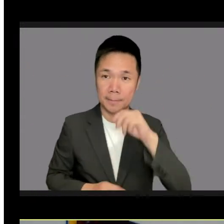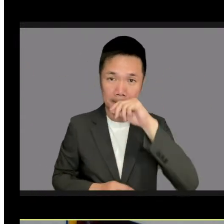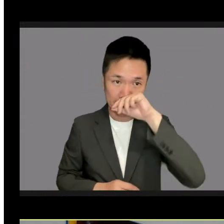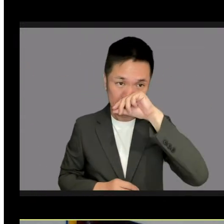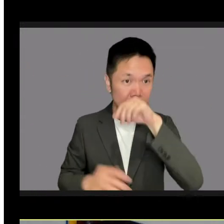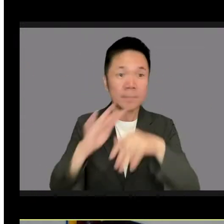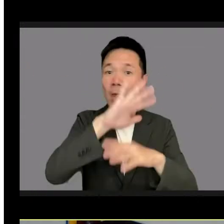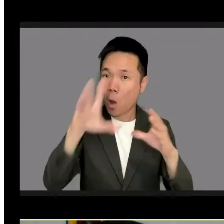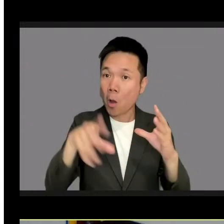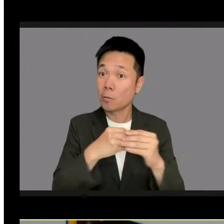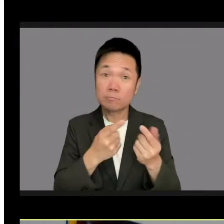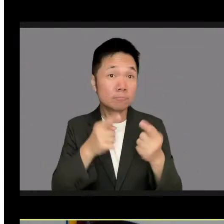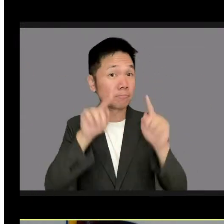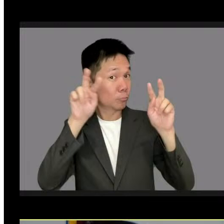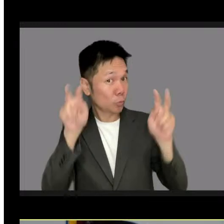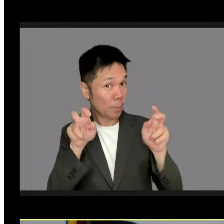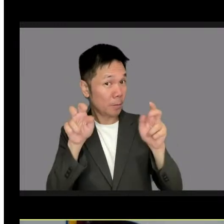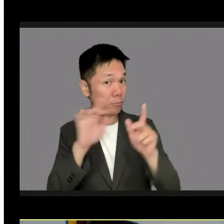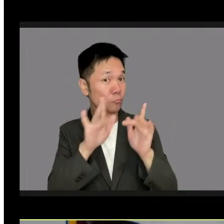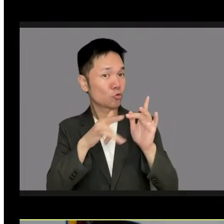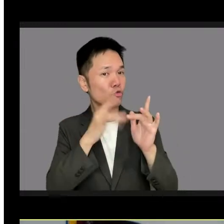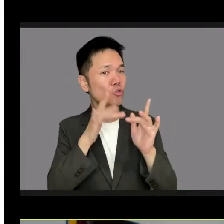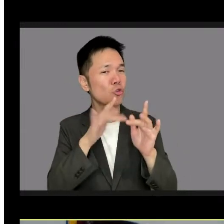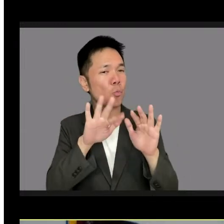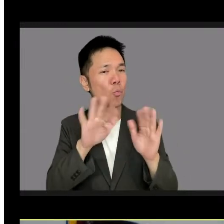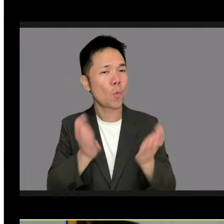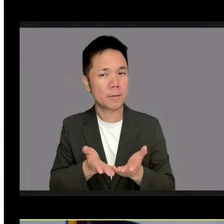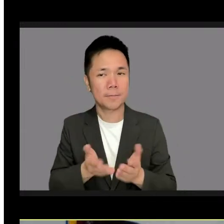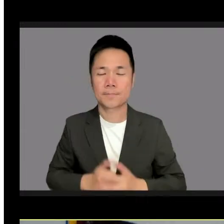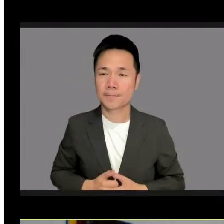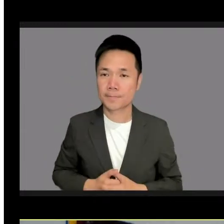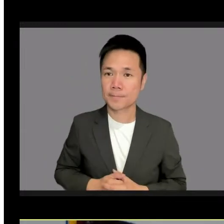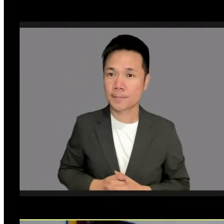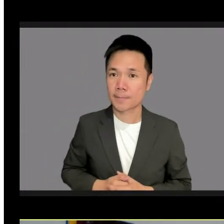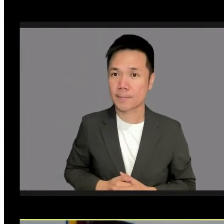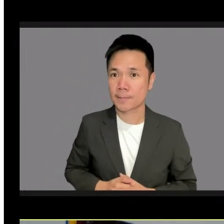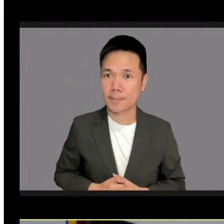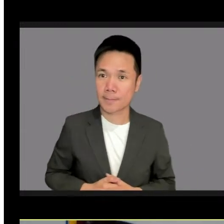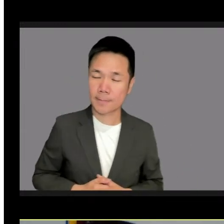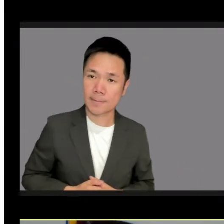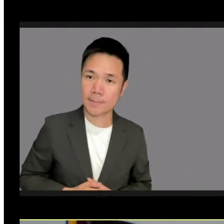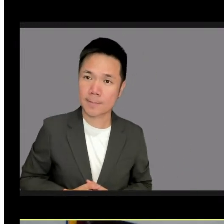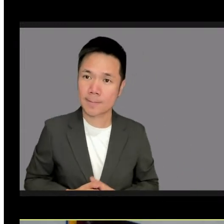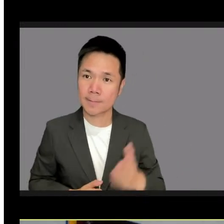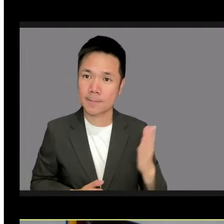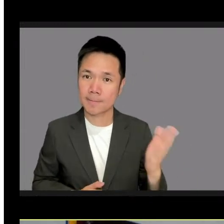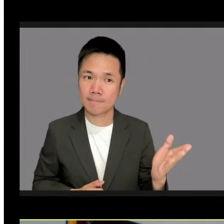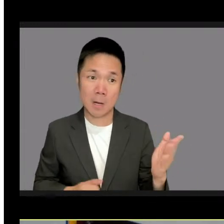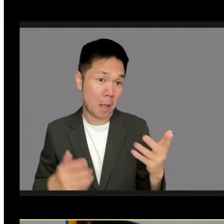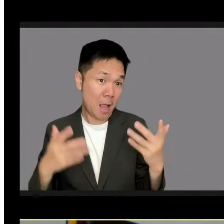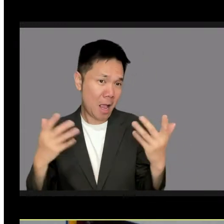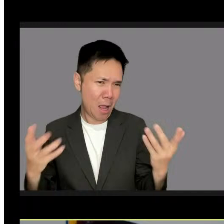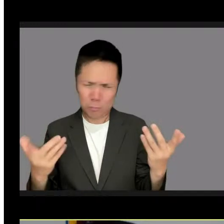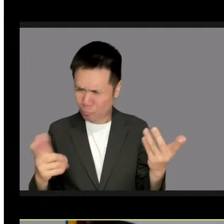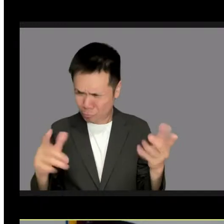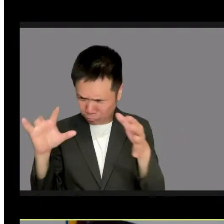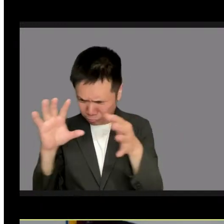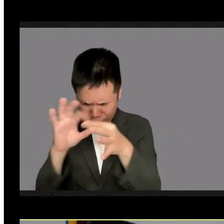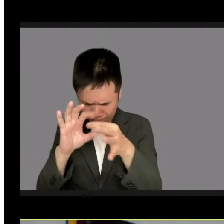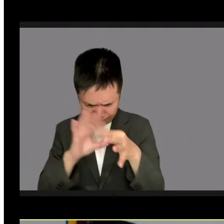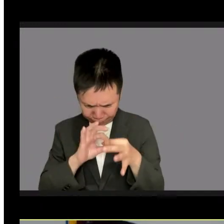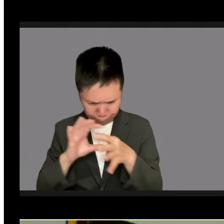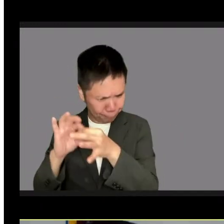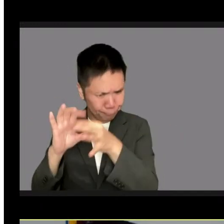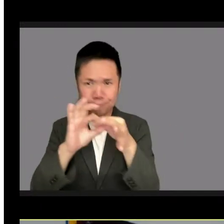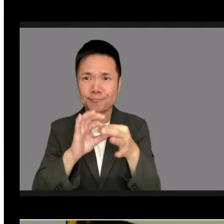world. Now, coming back to how the ecosystem works on a web